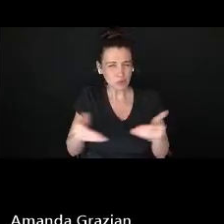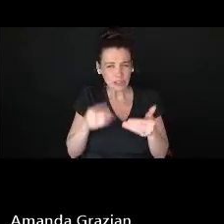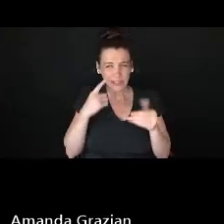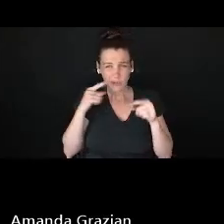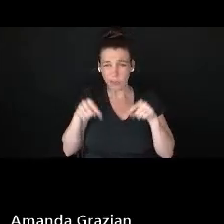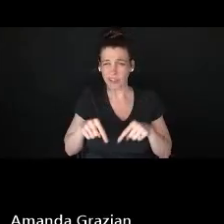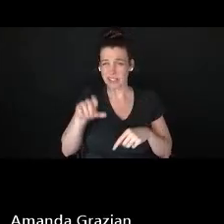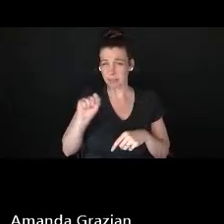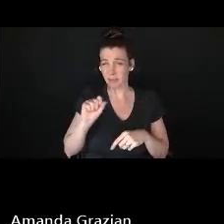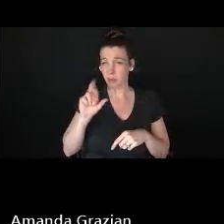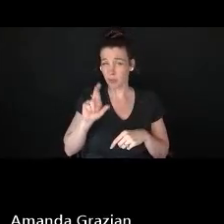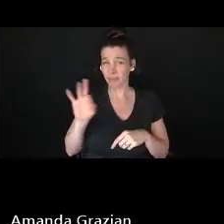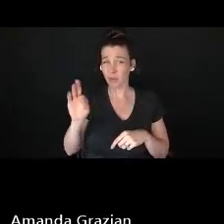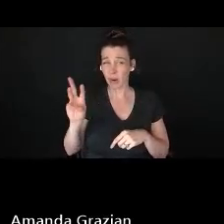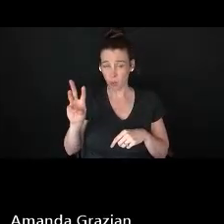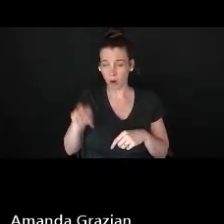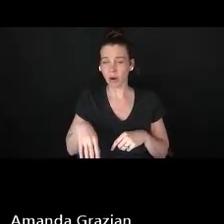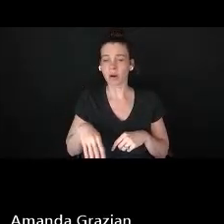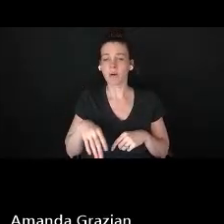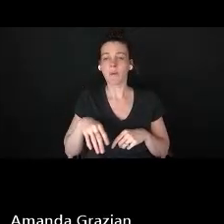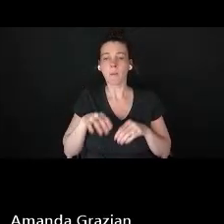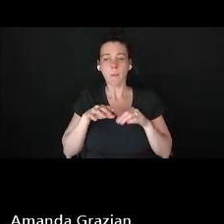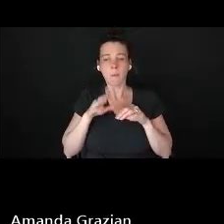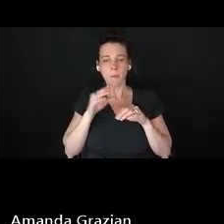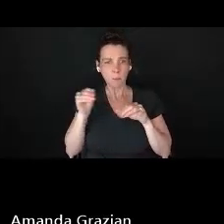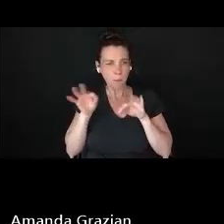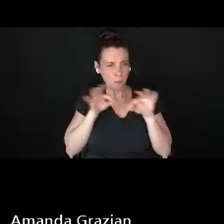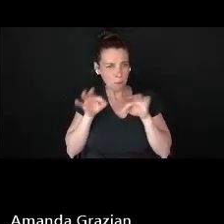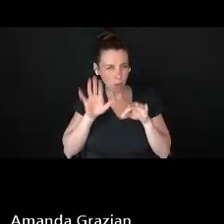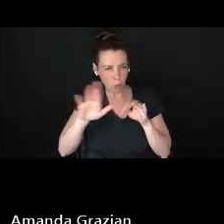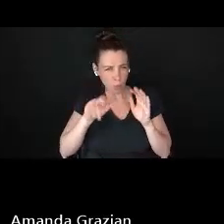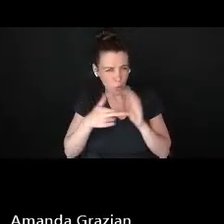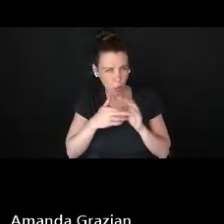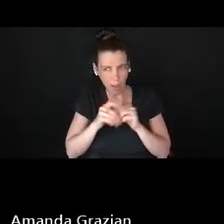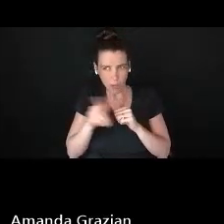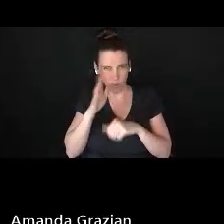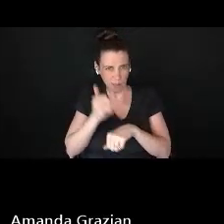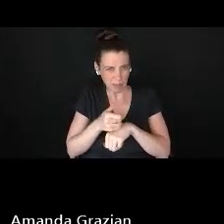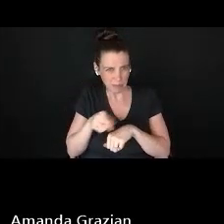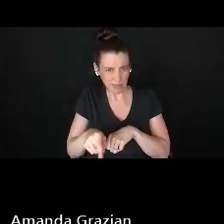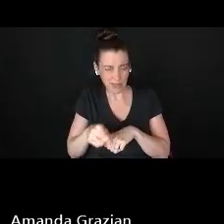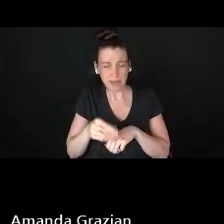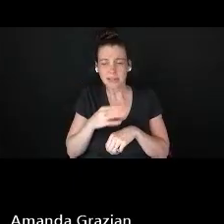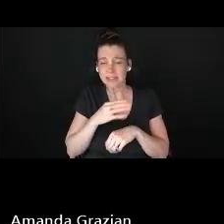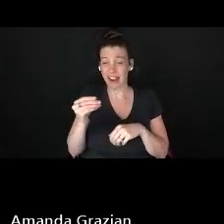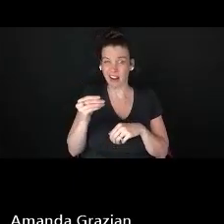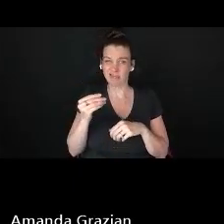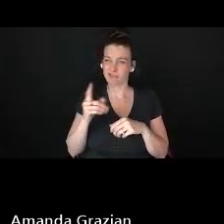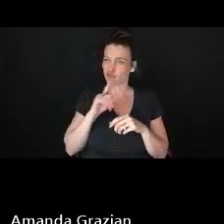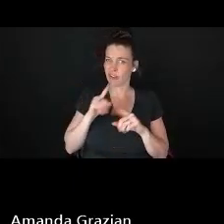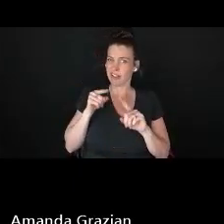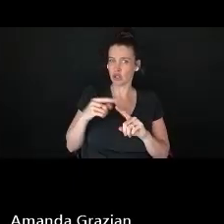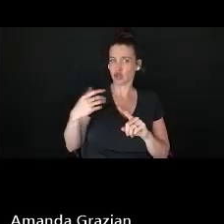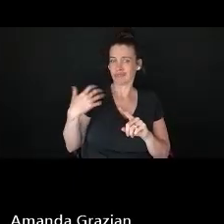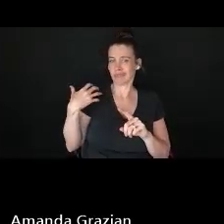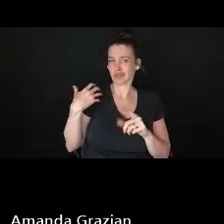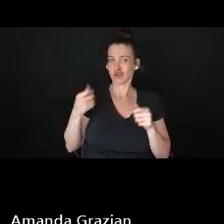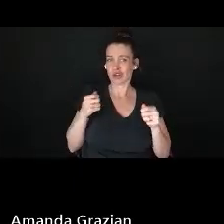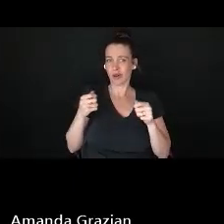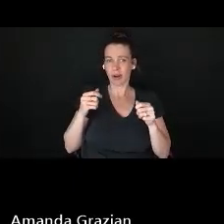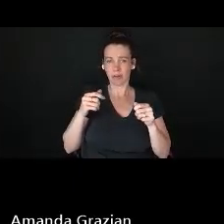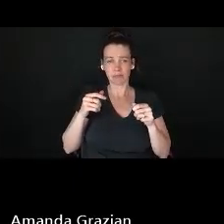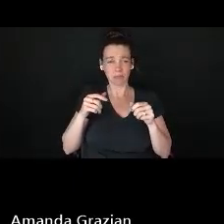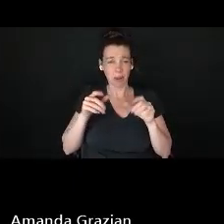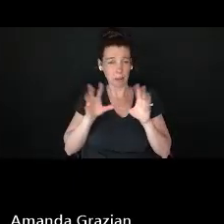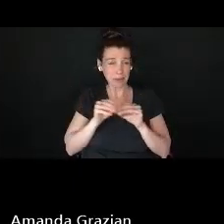Framework, outline your role in implementing the framework in the context of chairing a peer review meeting, and then answer any questions you may